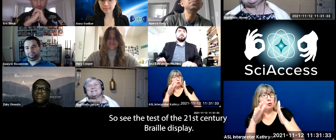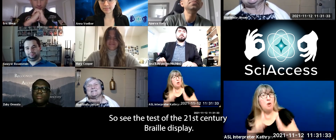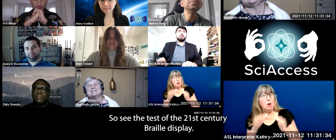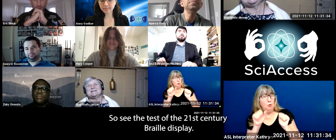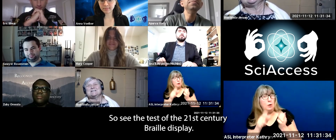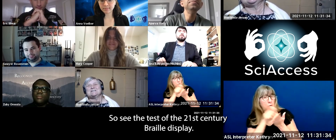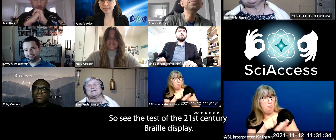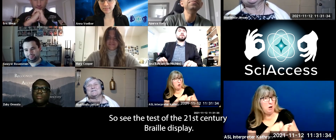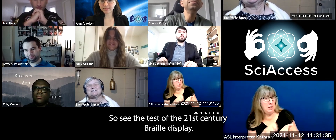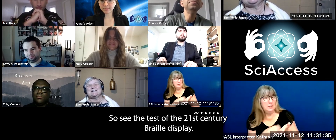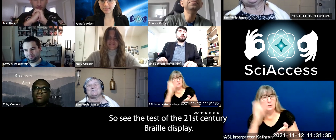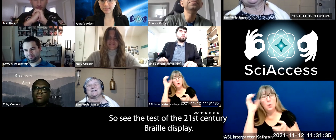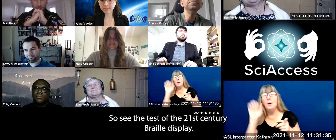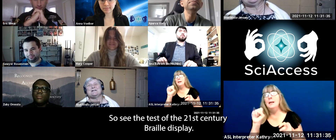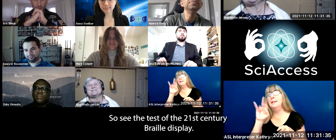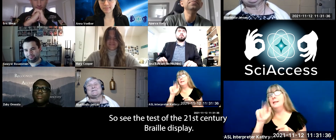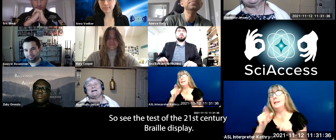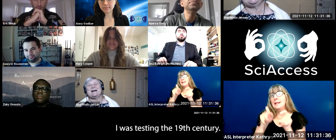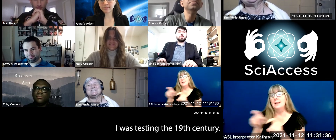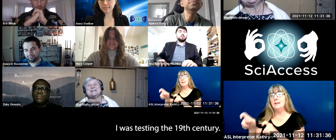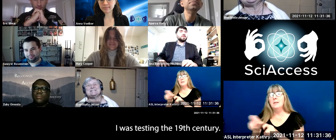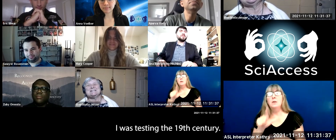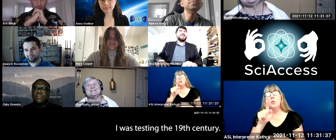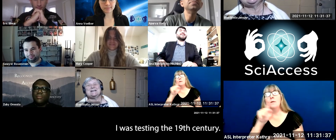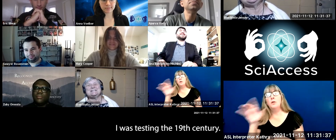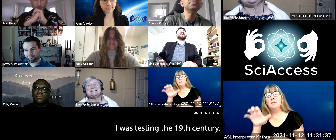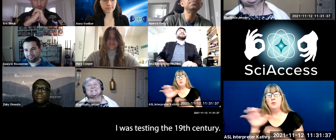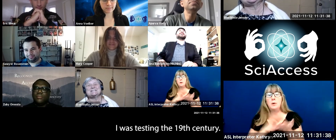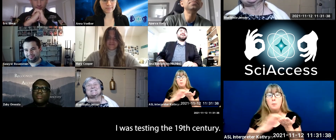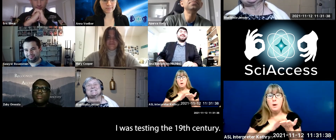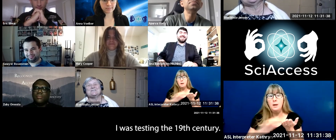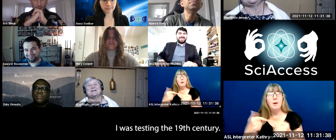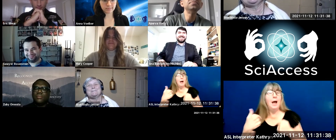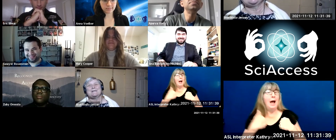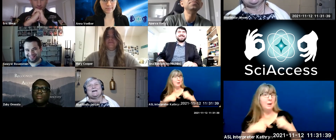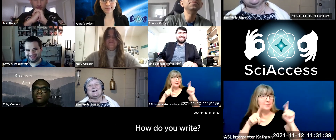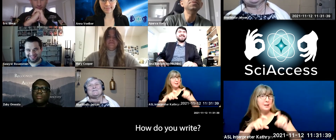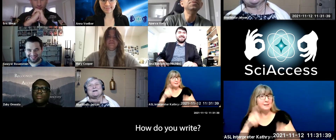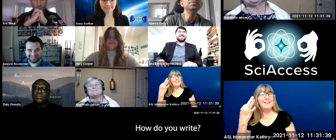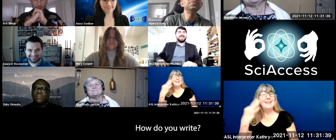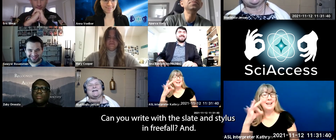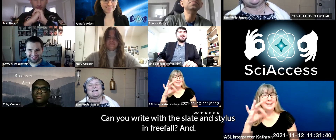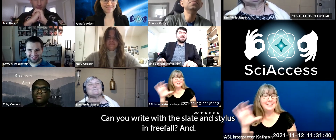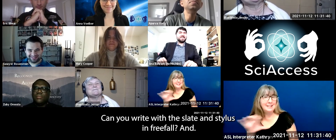Sina tested the 21st century Braille display. I was testing the 19th century.